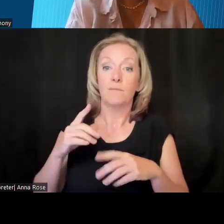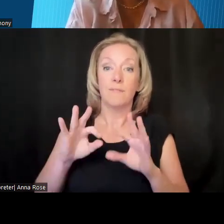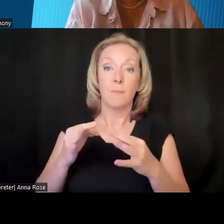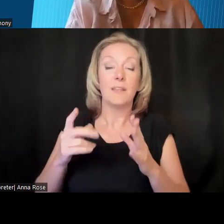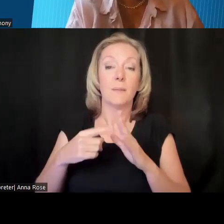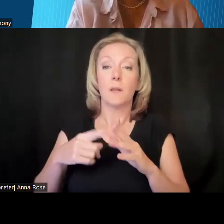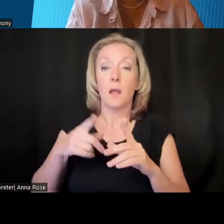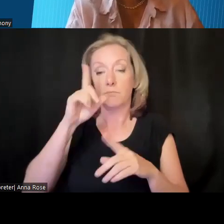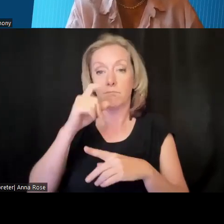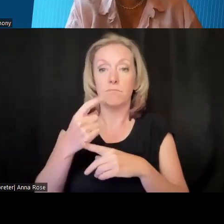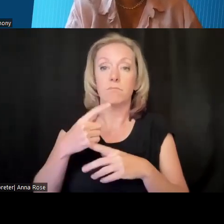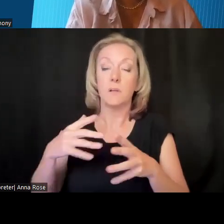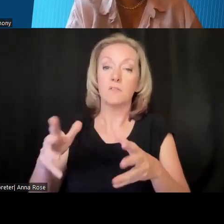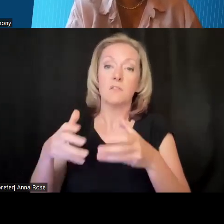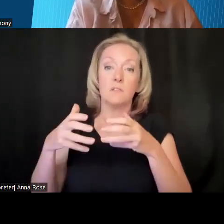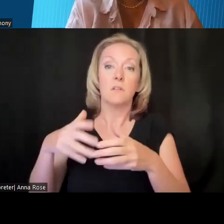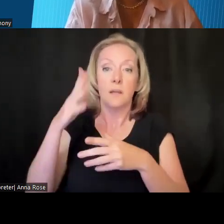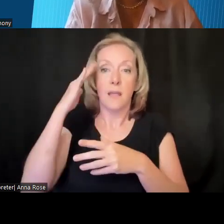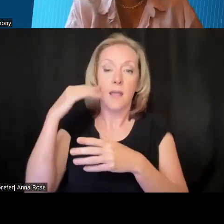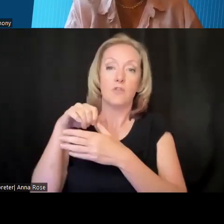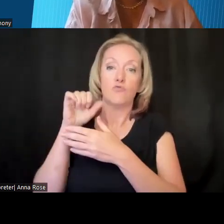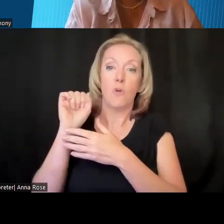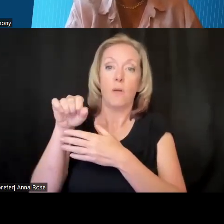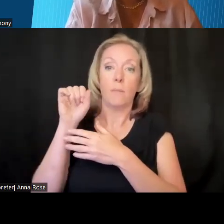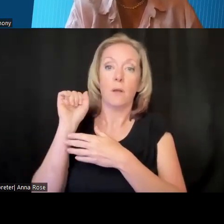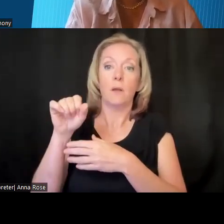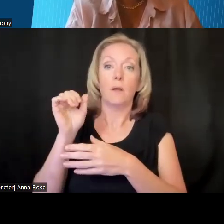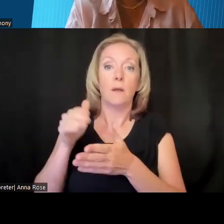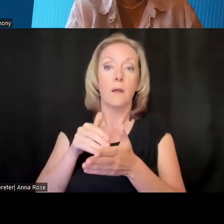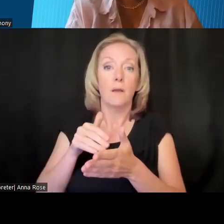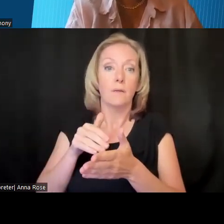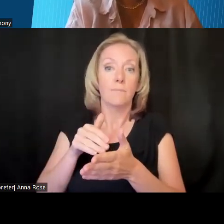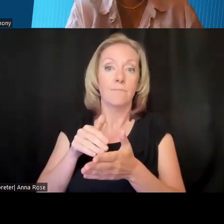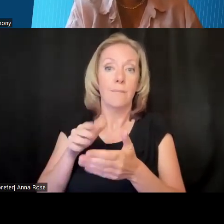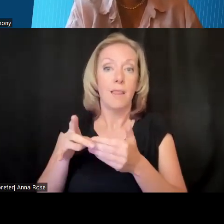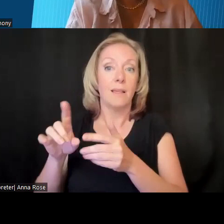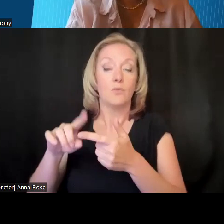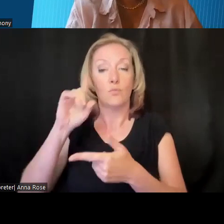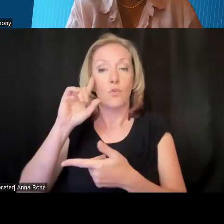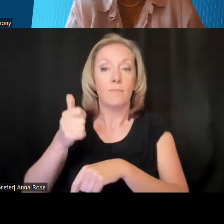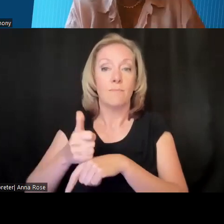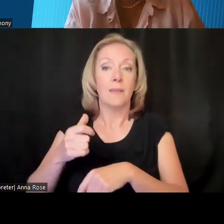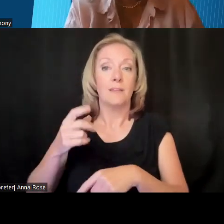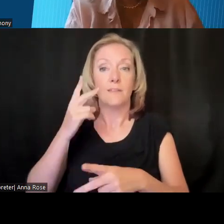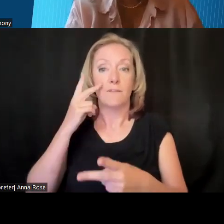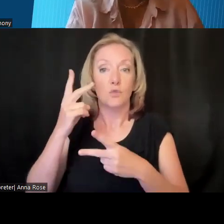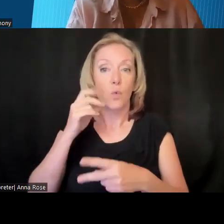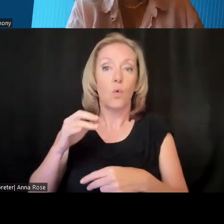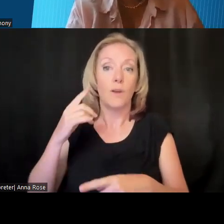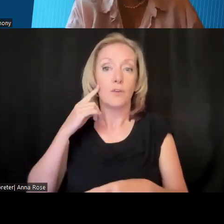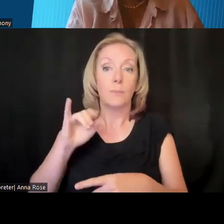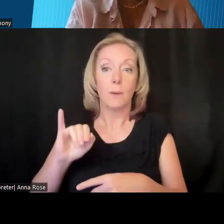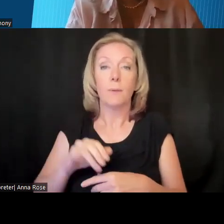or actually abused, and we can have head trauma that results in brain-based visual impairment or hearing impairment. Does the child